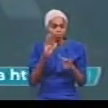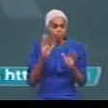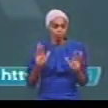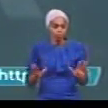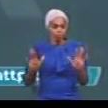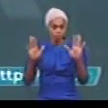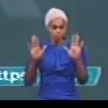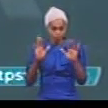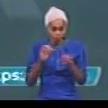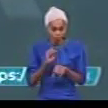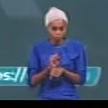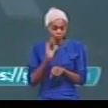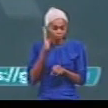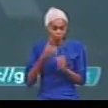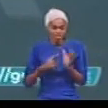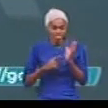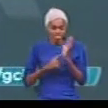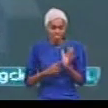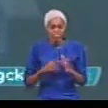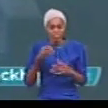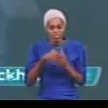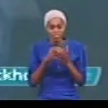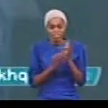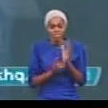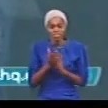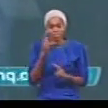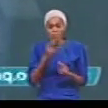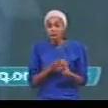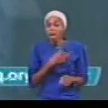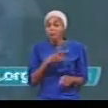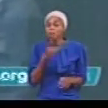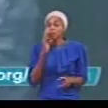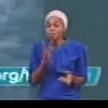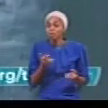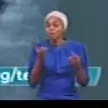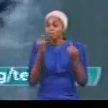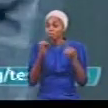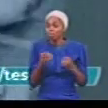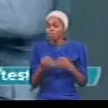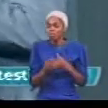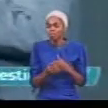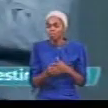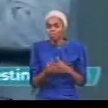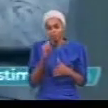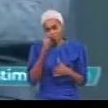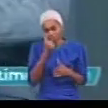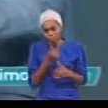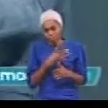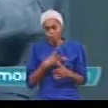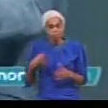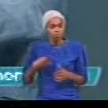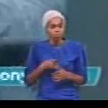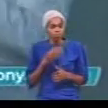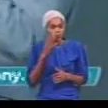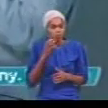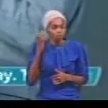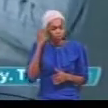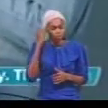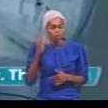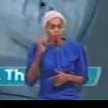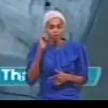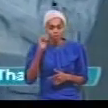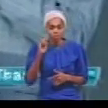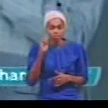miracle will be manifesting, and you come back here. Tomorrow, we are going to hear your testimony. Let's lift up